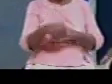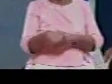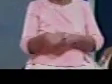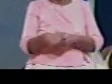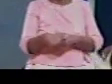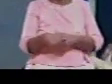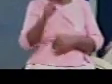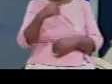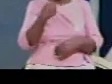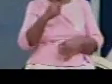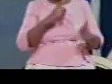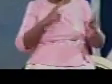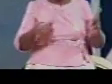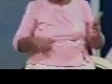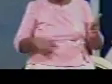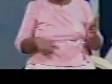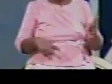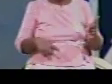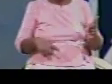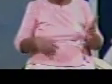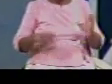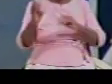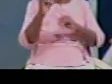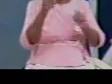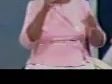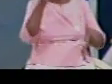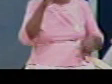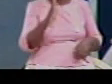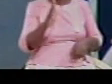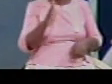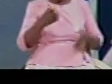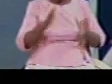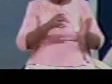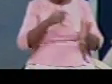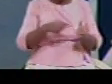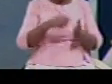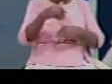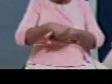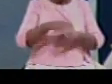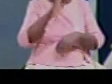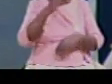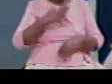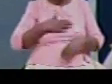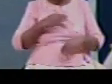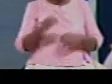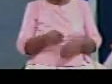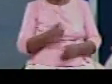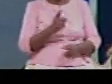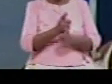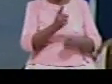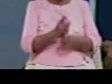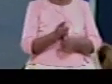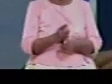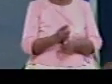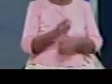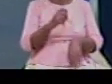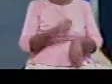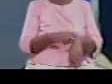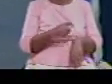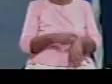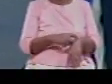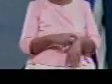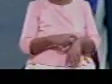tell the Lord, oh God, let tonight be my set time. My own set time